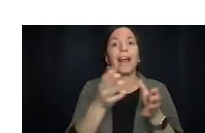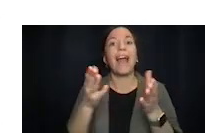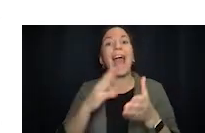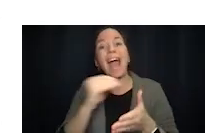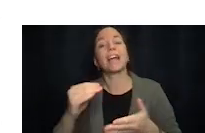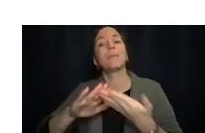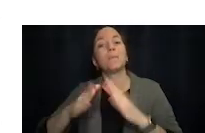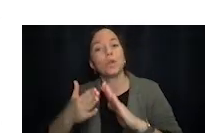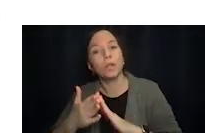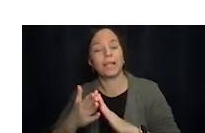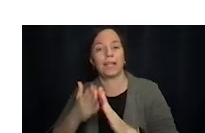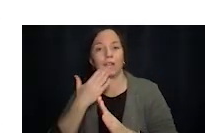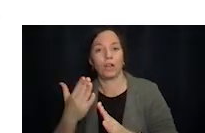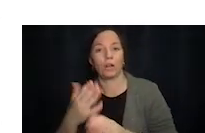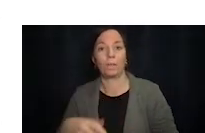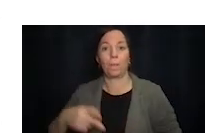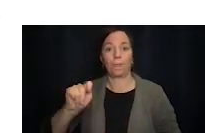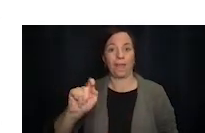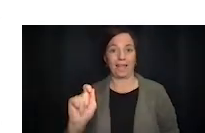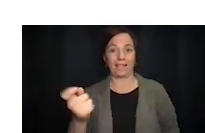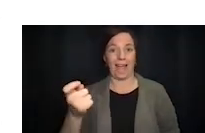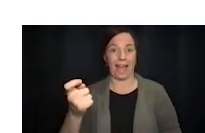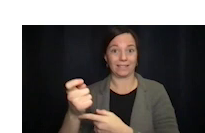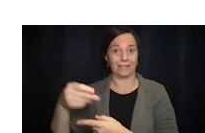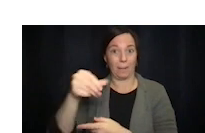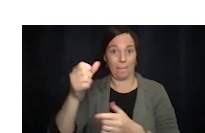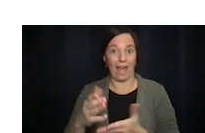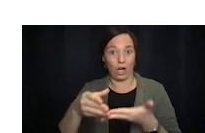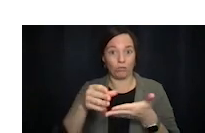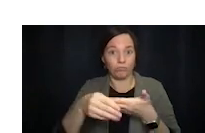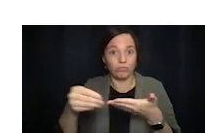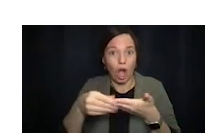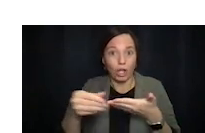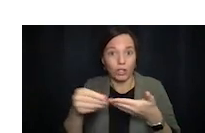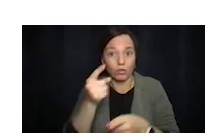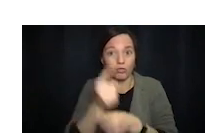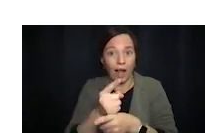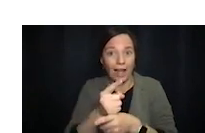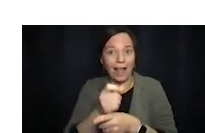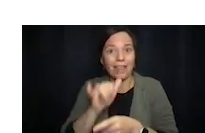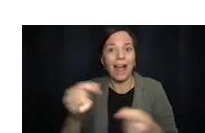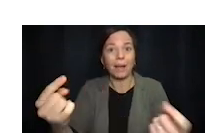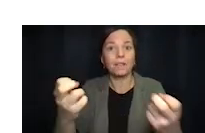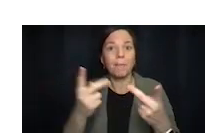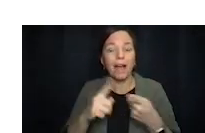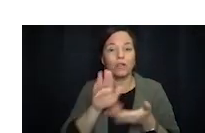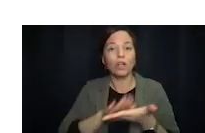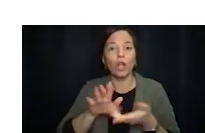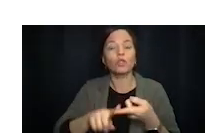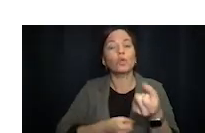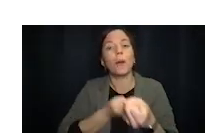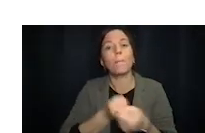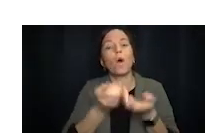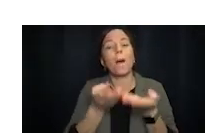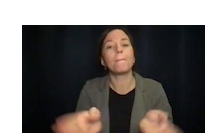institution. Taxpayer dollars, our dollars, right? We're taxpayers, funnel back into our colleges to support a